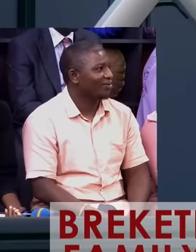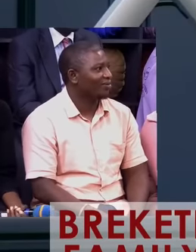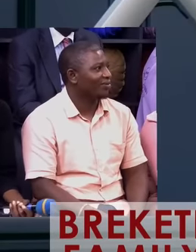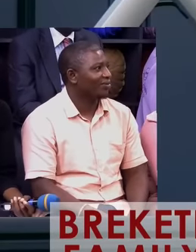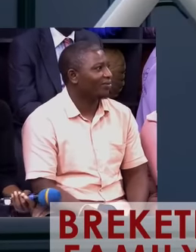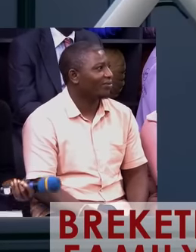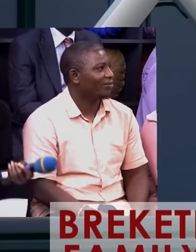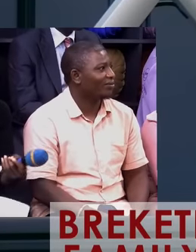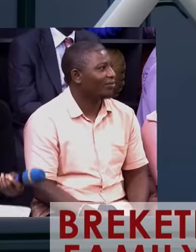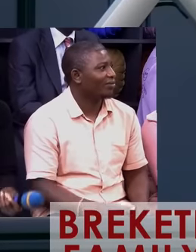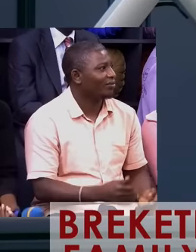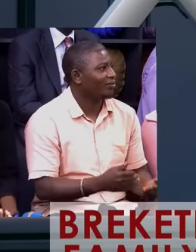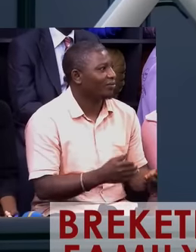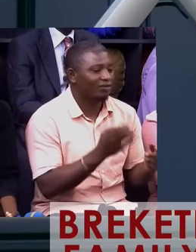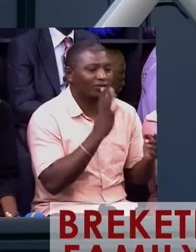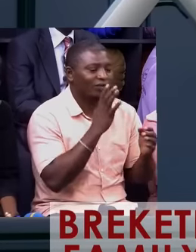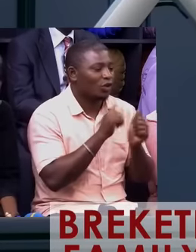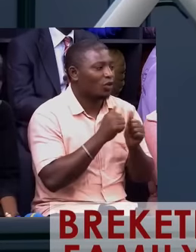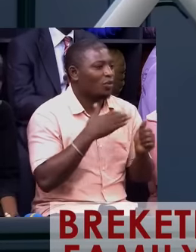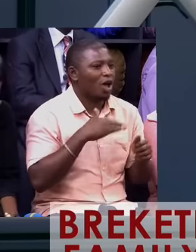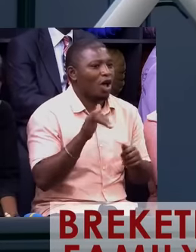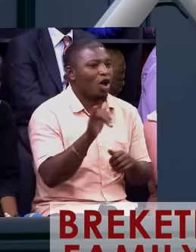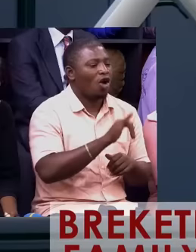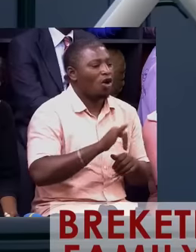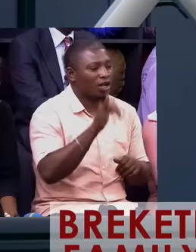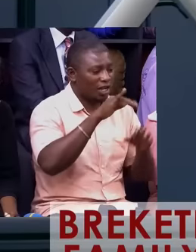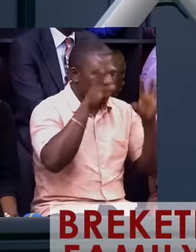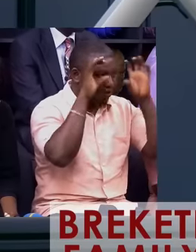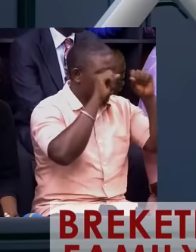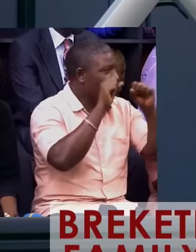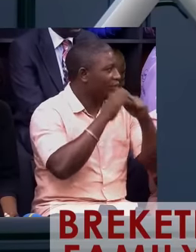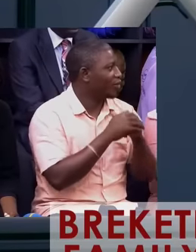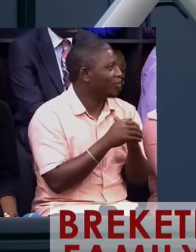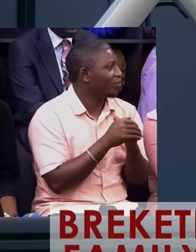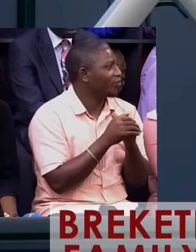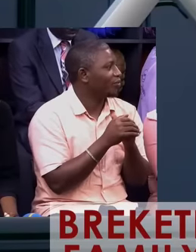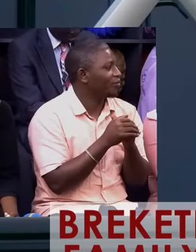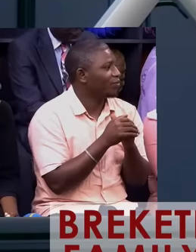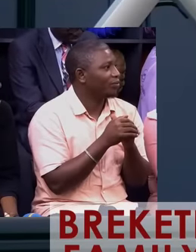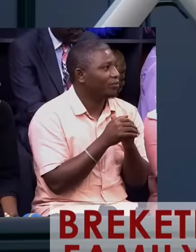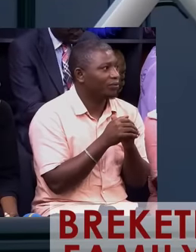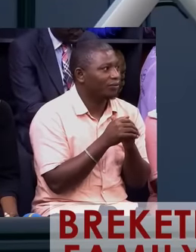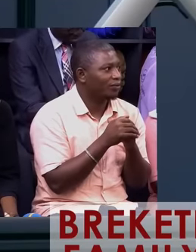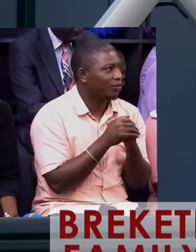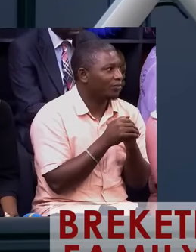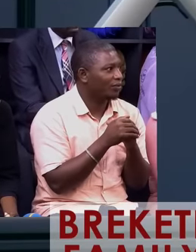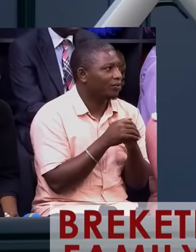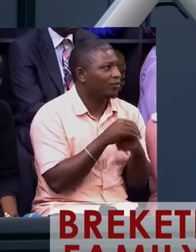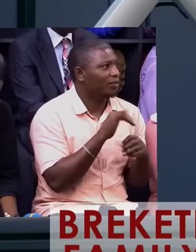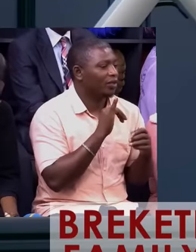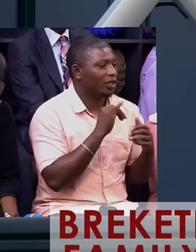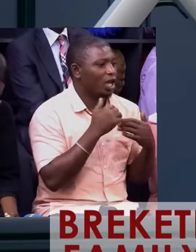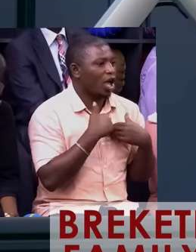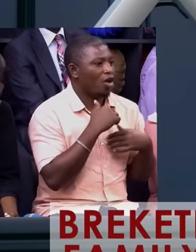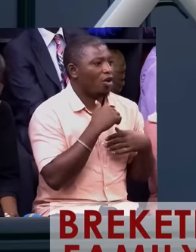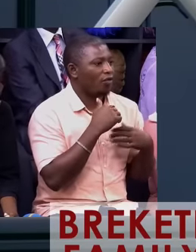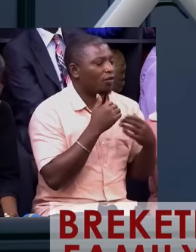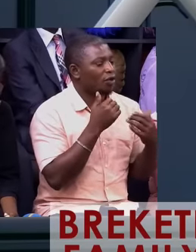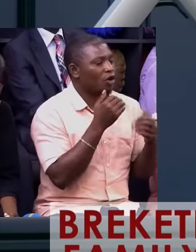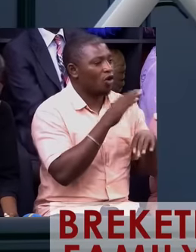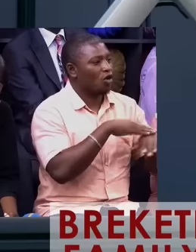morning my president yes myin president I haven't call you